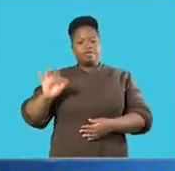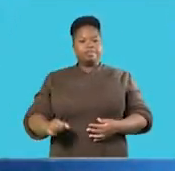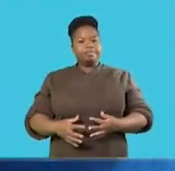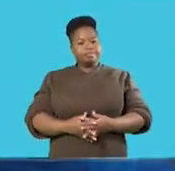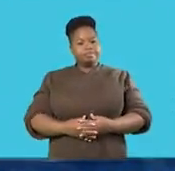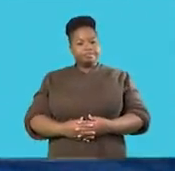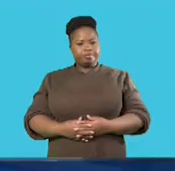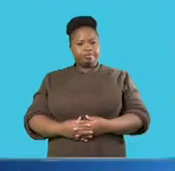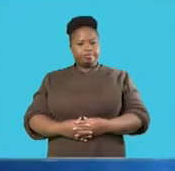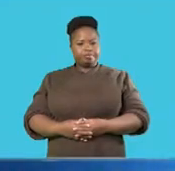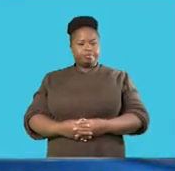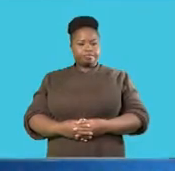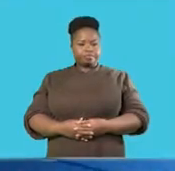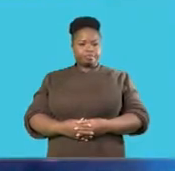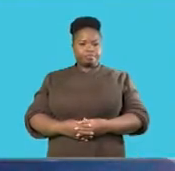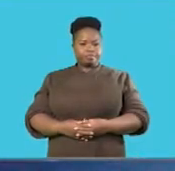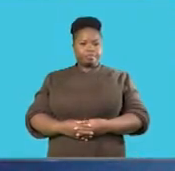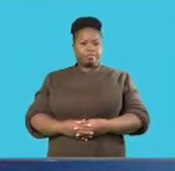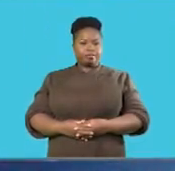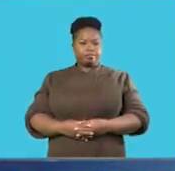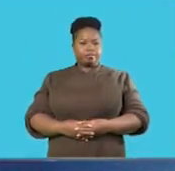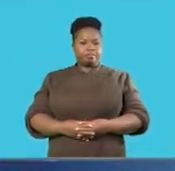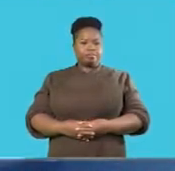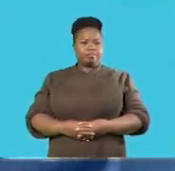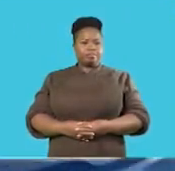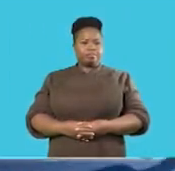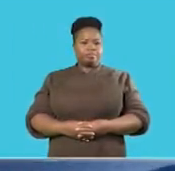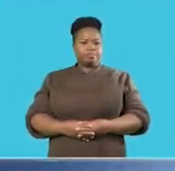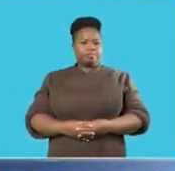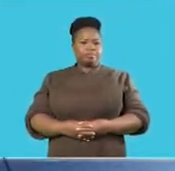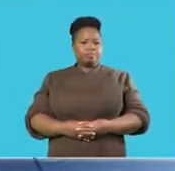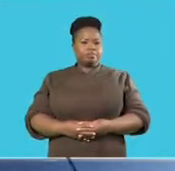Borwa. Ditabeng tsa Soweto TV ke Manini Morolo ke le Deep Kloof.